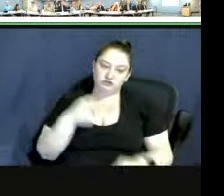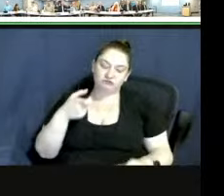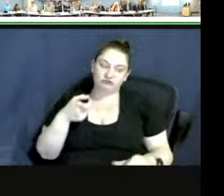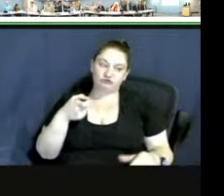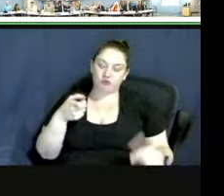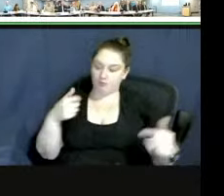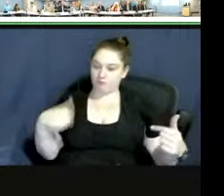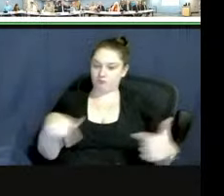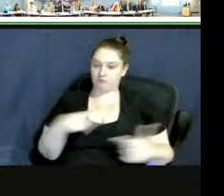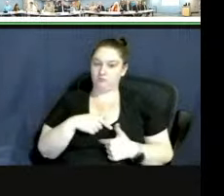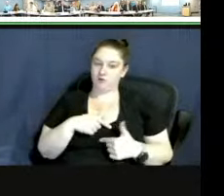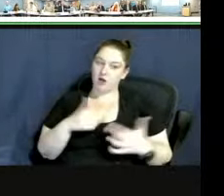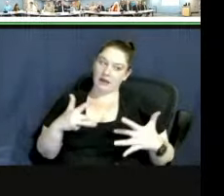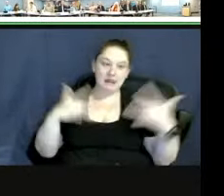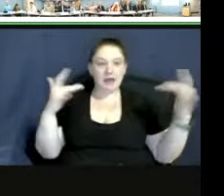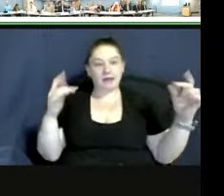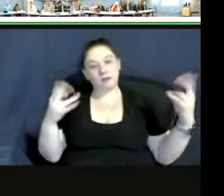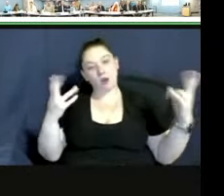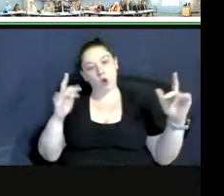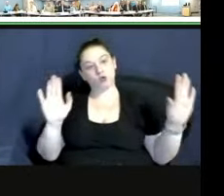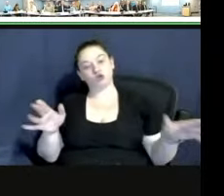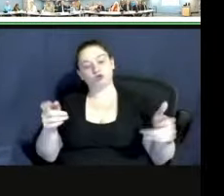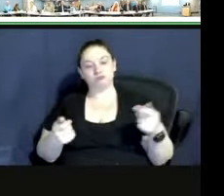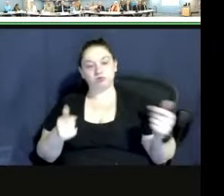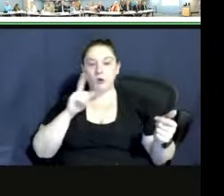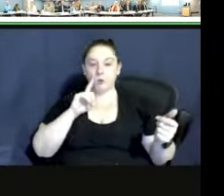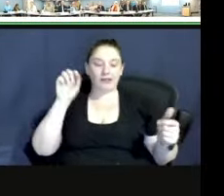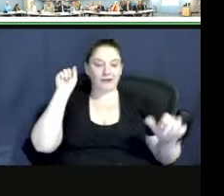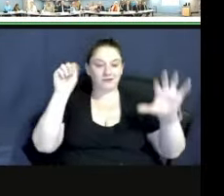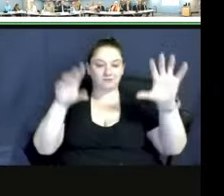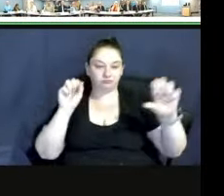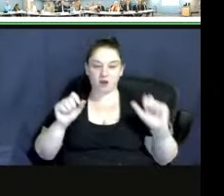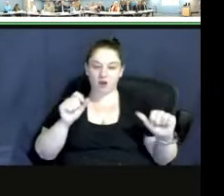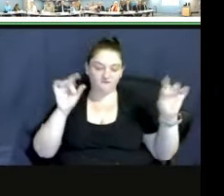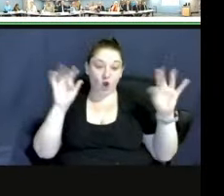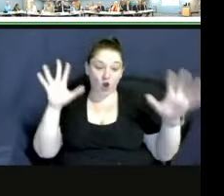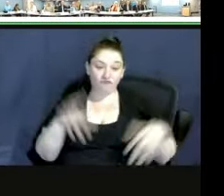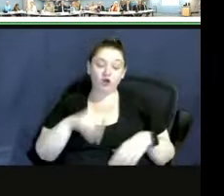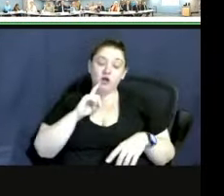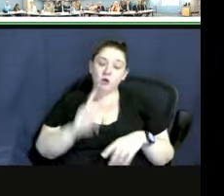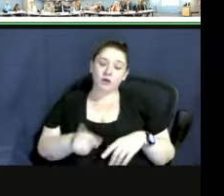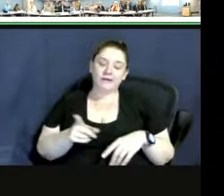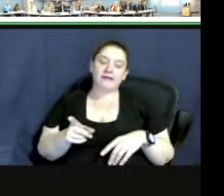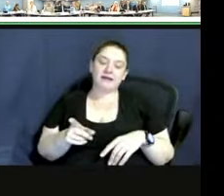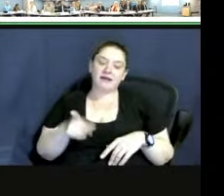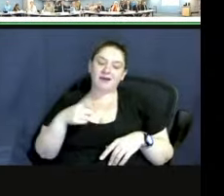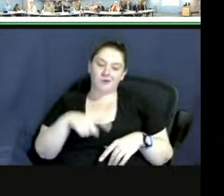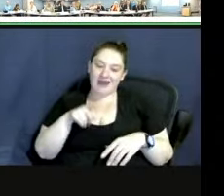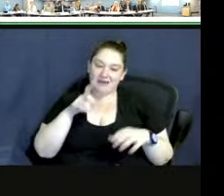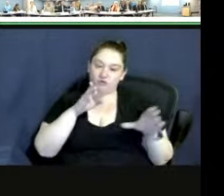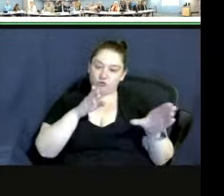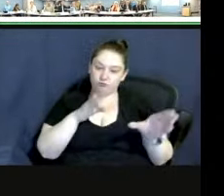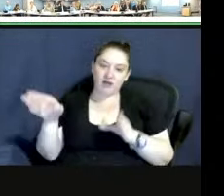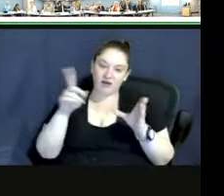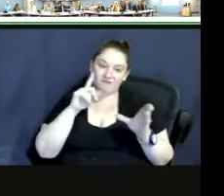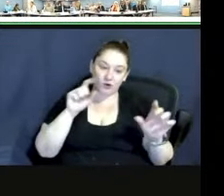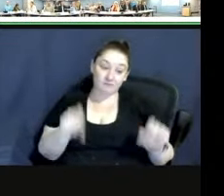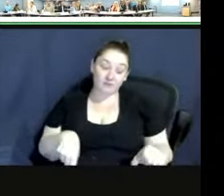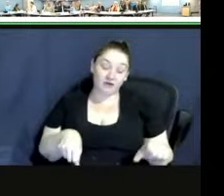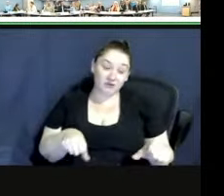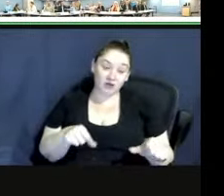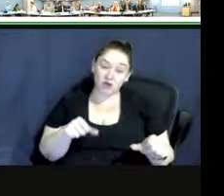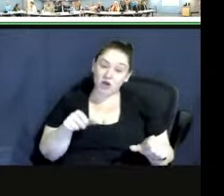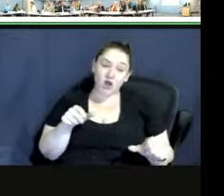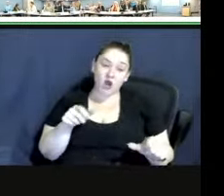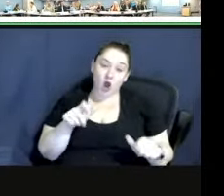team lightly. I think that this is a smorgasbord of awful, but I think that we have to plan for this possibility. Otherwise we'll hit the ground